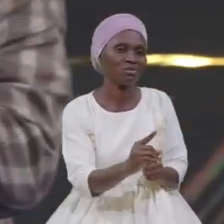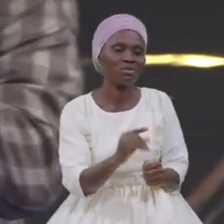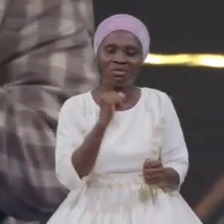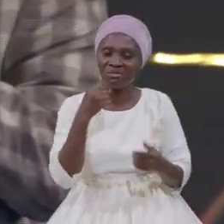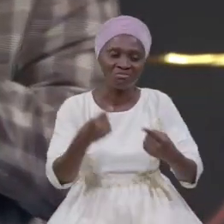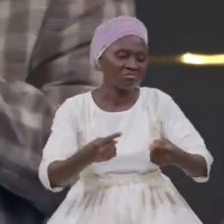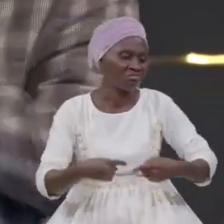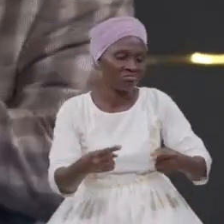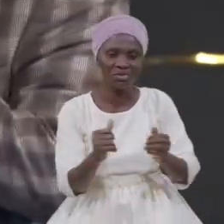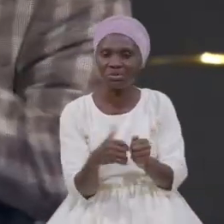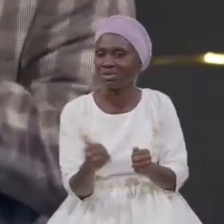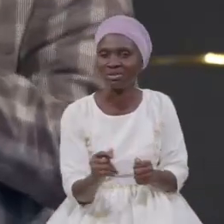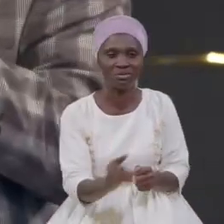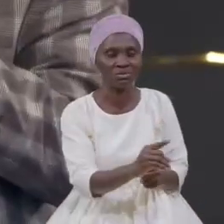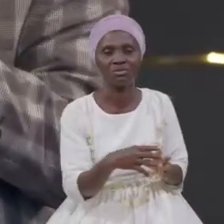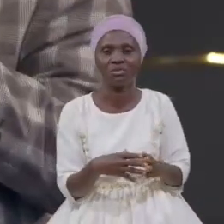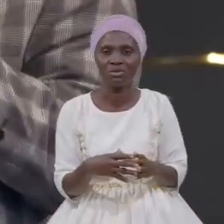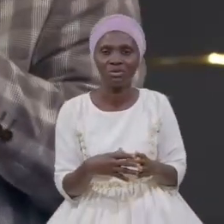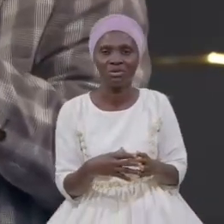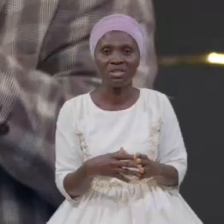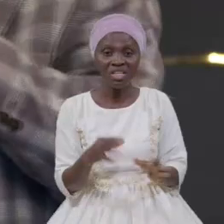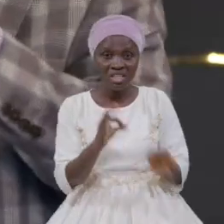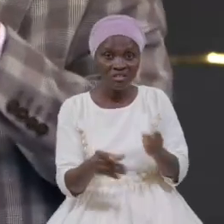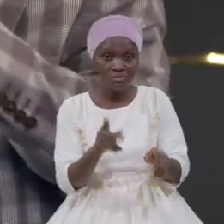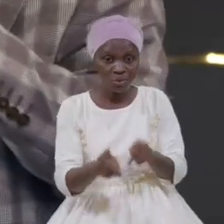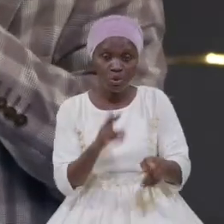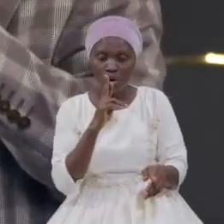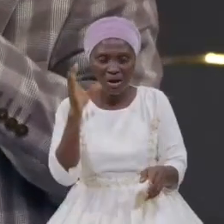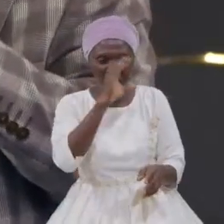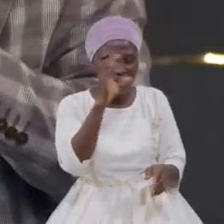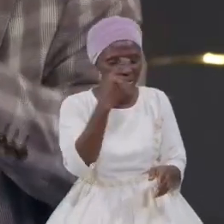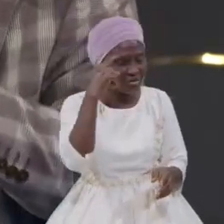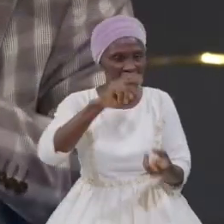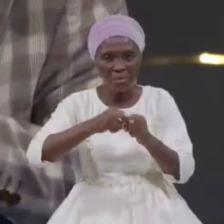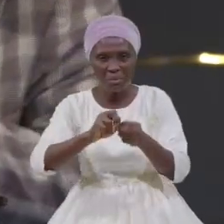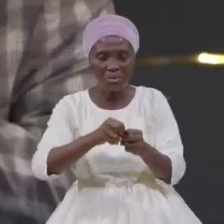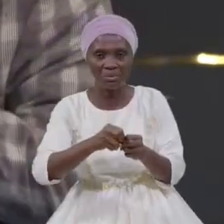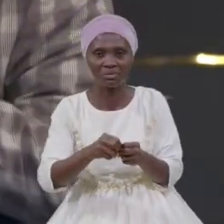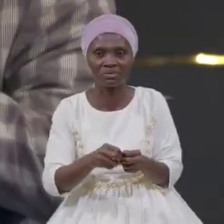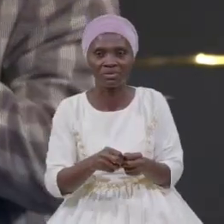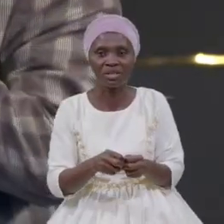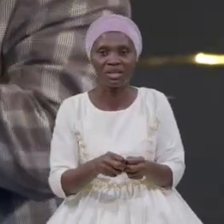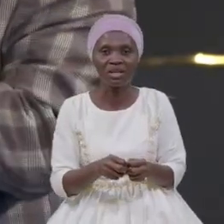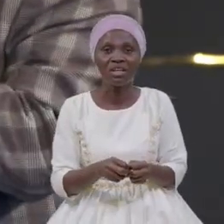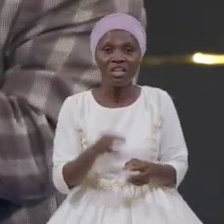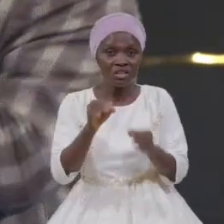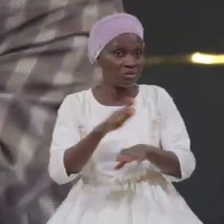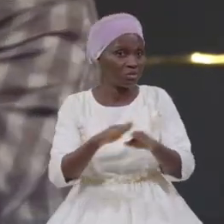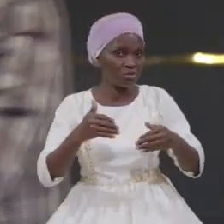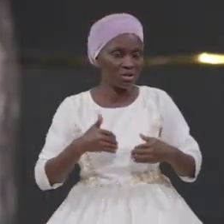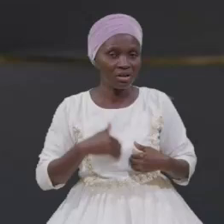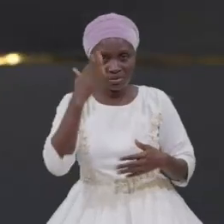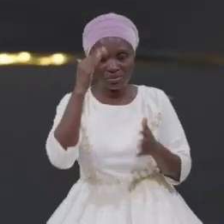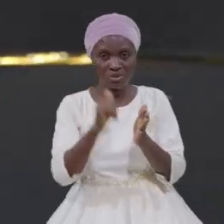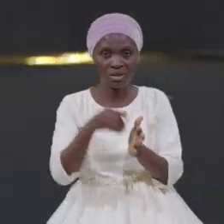them. Even if they're looking for what belongs to you, you know, God will supply all my needs according to his riches in glory by